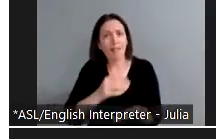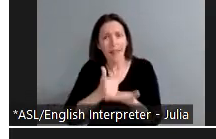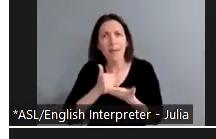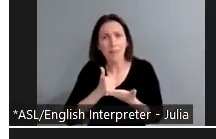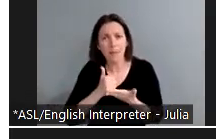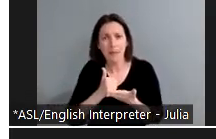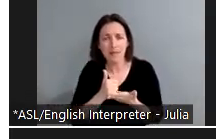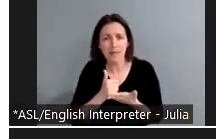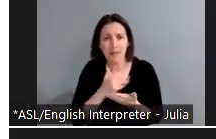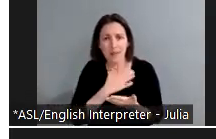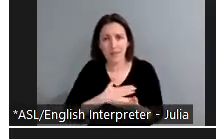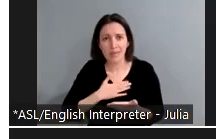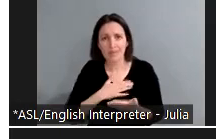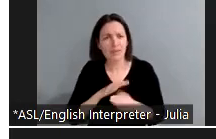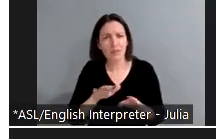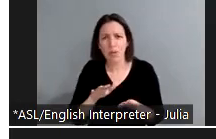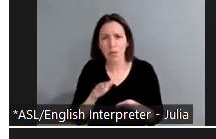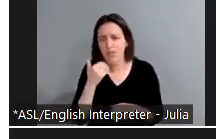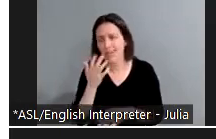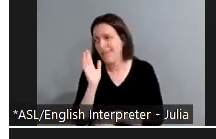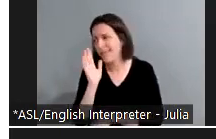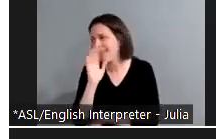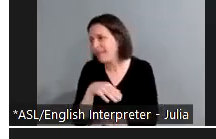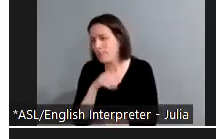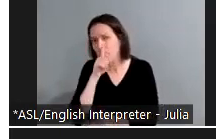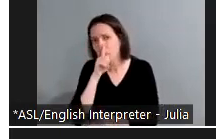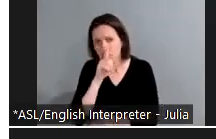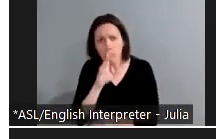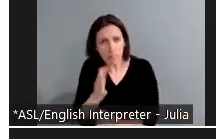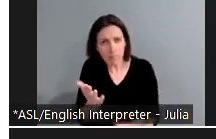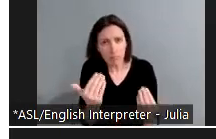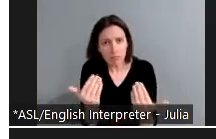from providing any thoughts that you have.